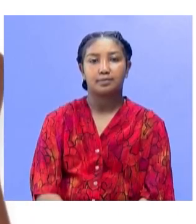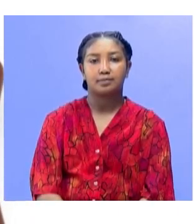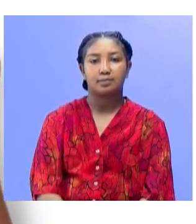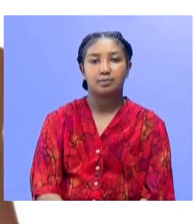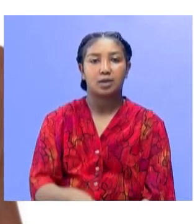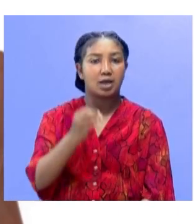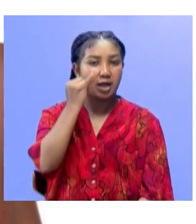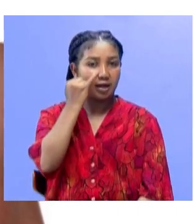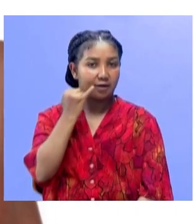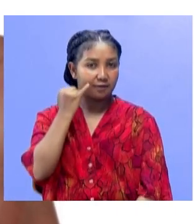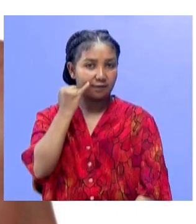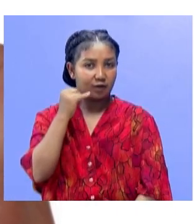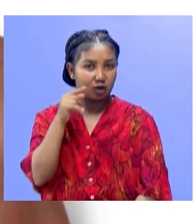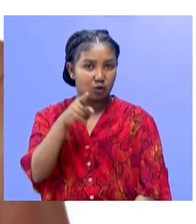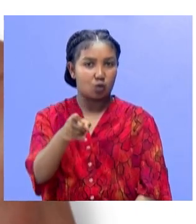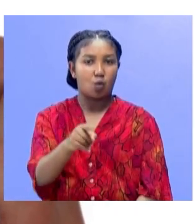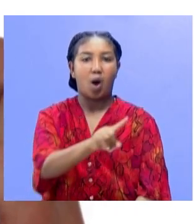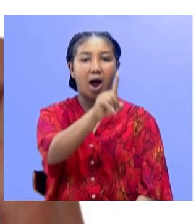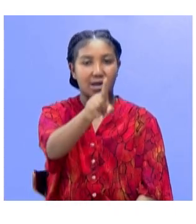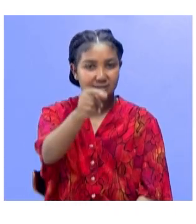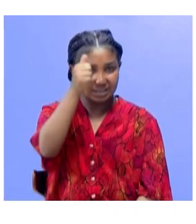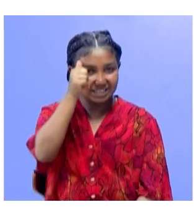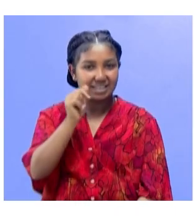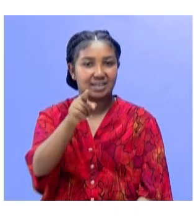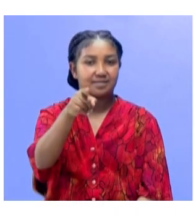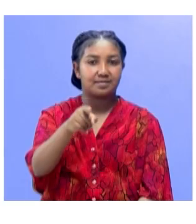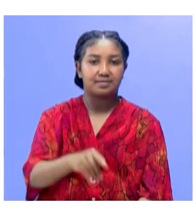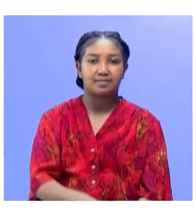if you asked him.